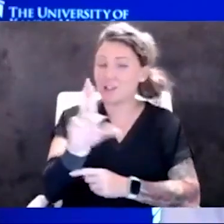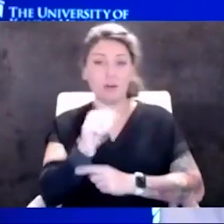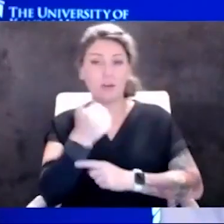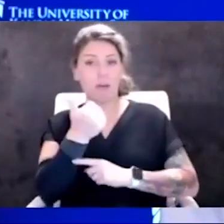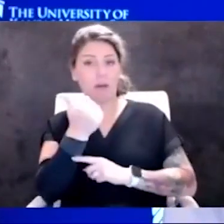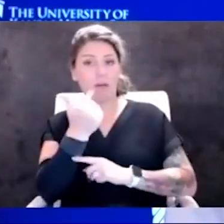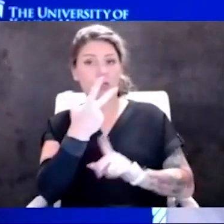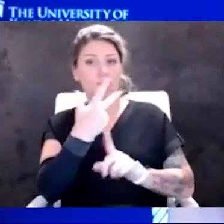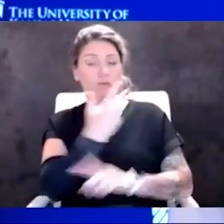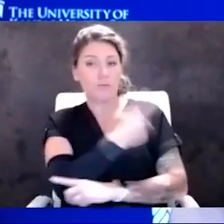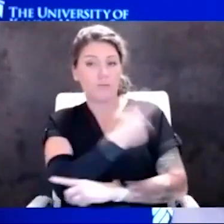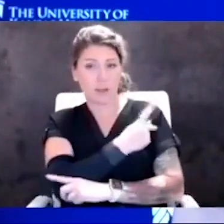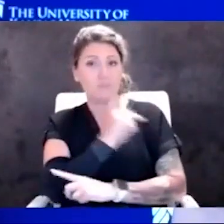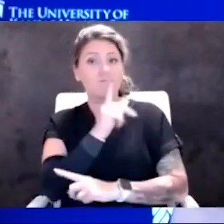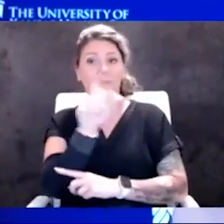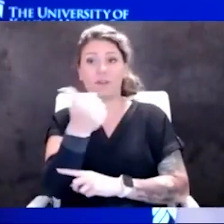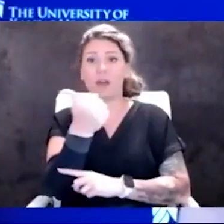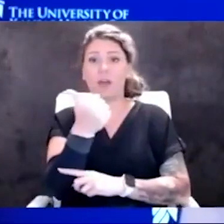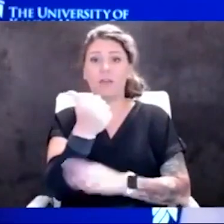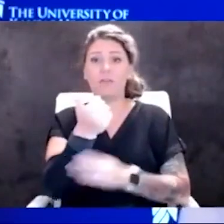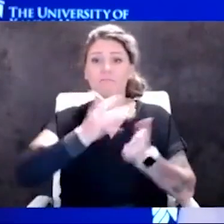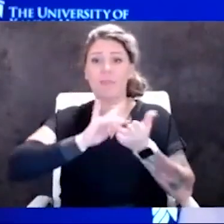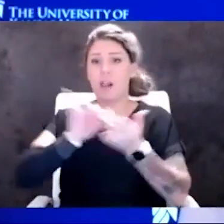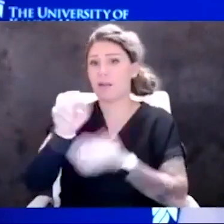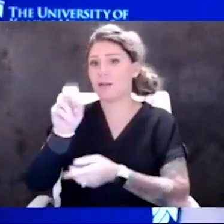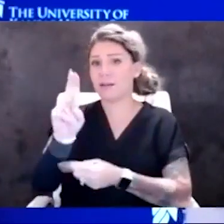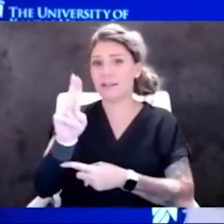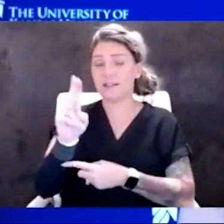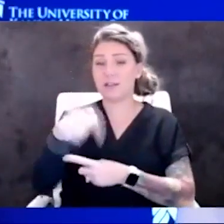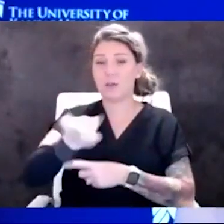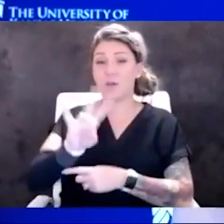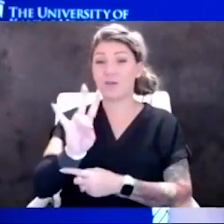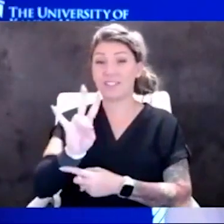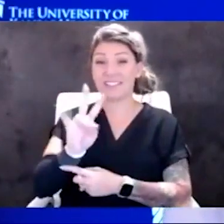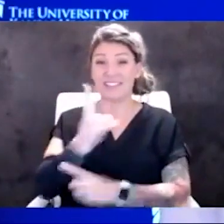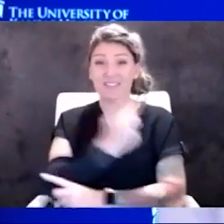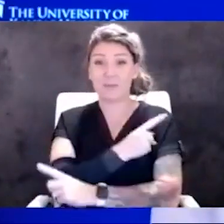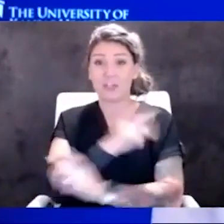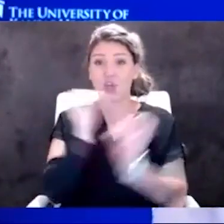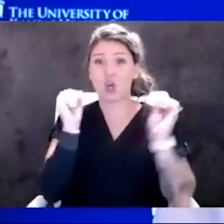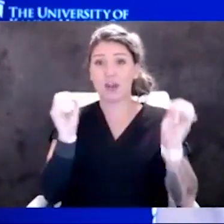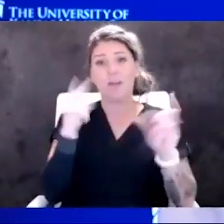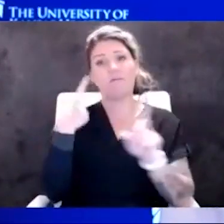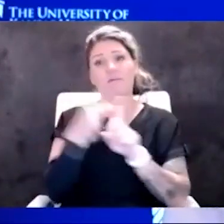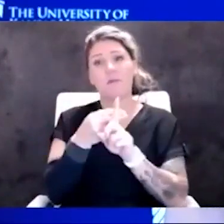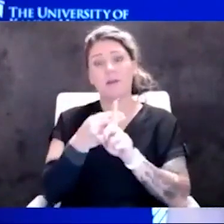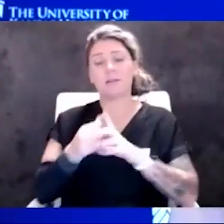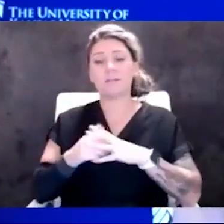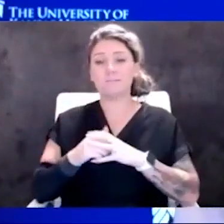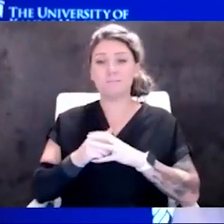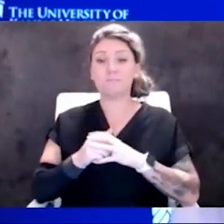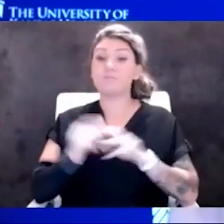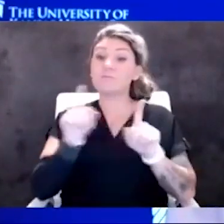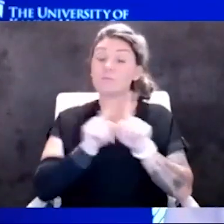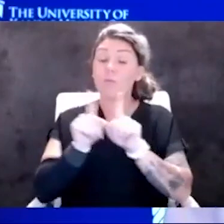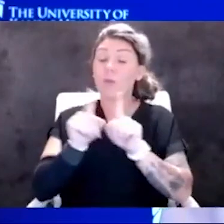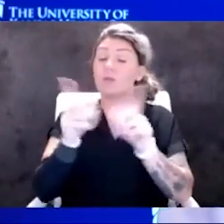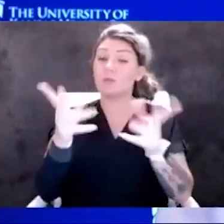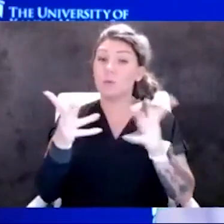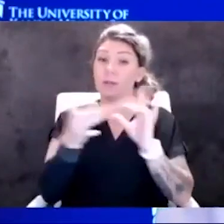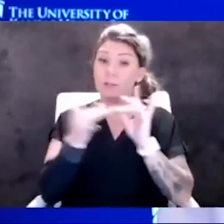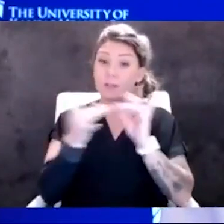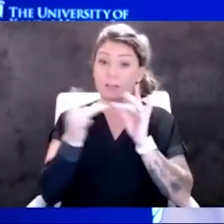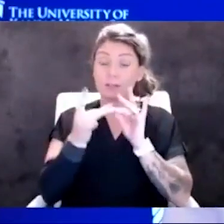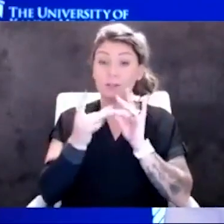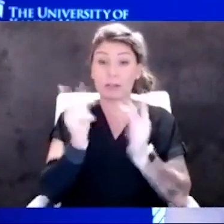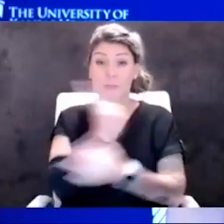in our other medical ICU, those 7 patients, none of them are vaccinated. And also, we should state that the majority of our